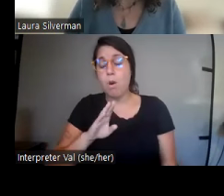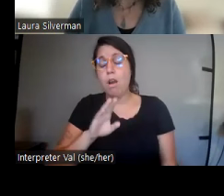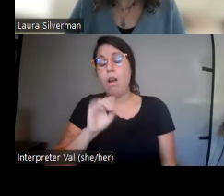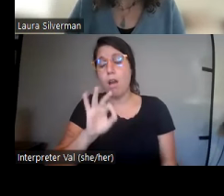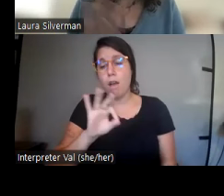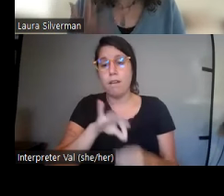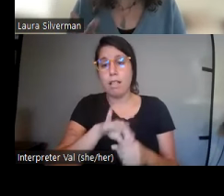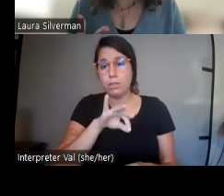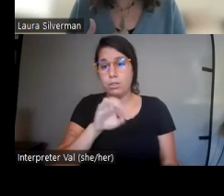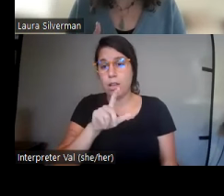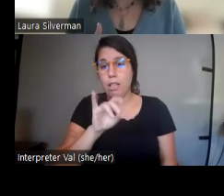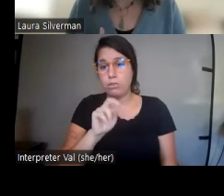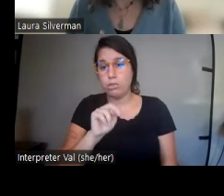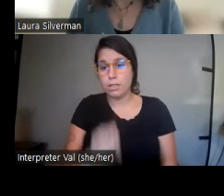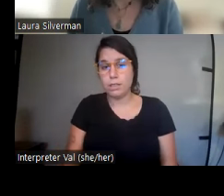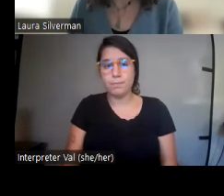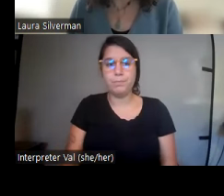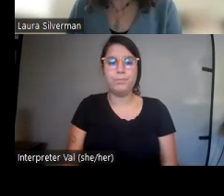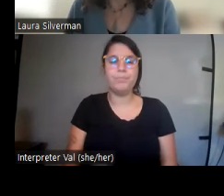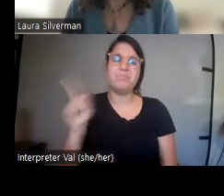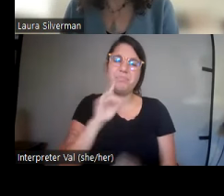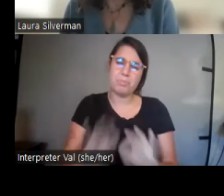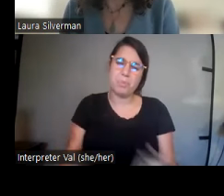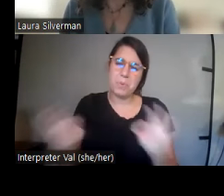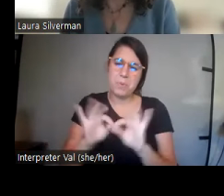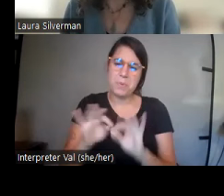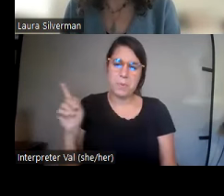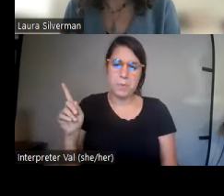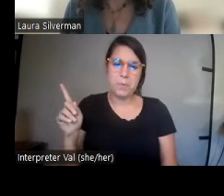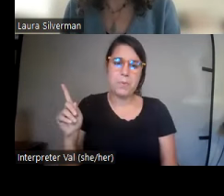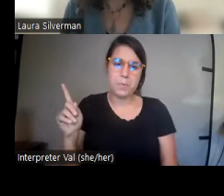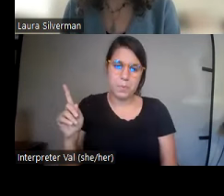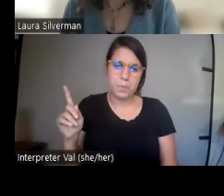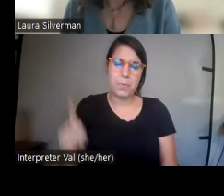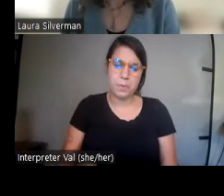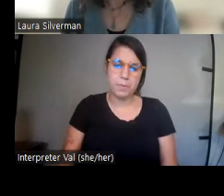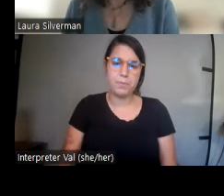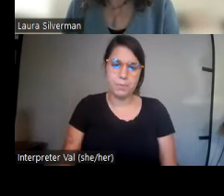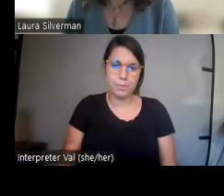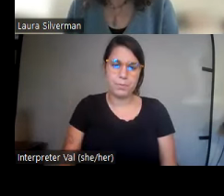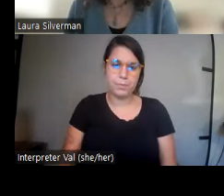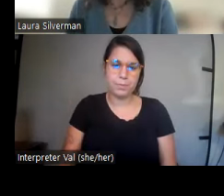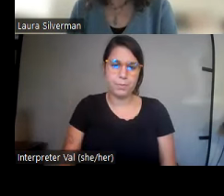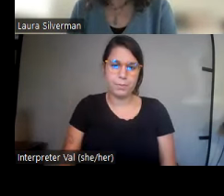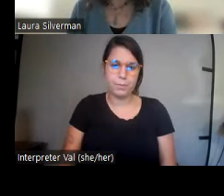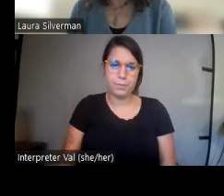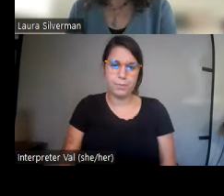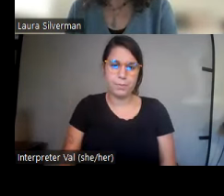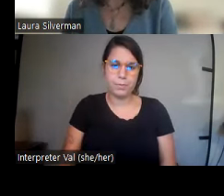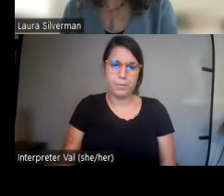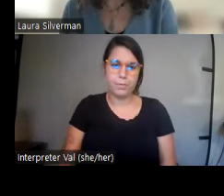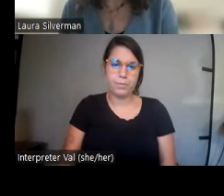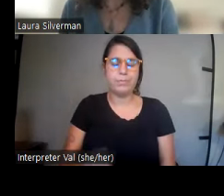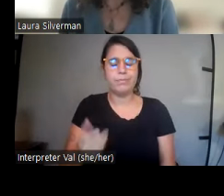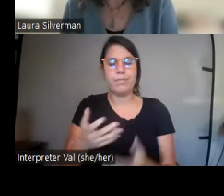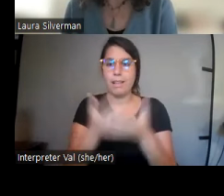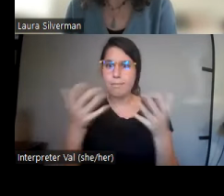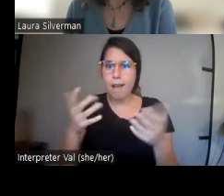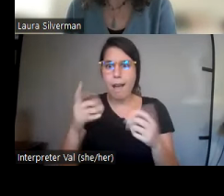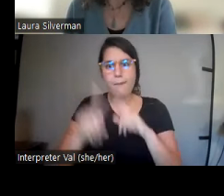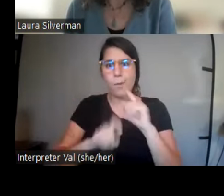This is a really important page to look at. So a question that comes up a lot is what happens if